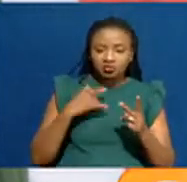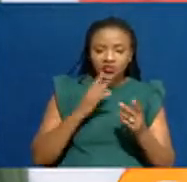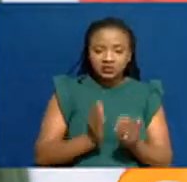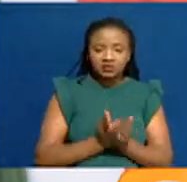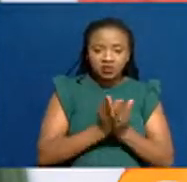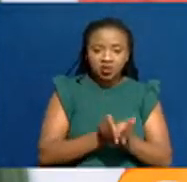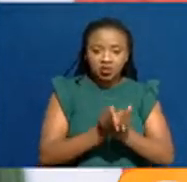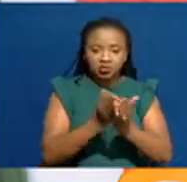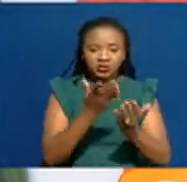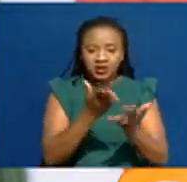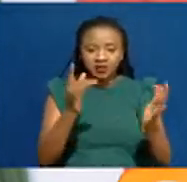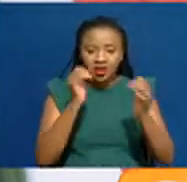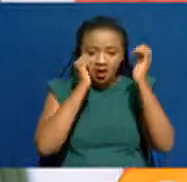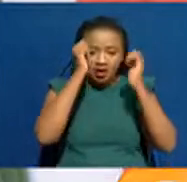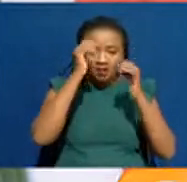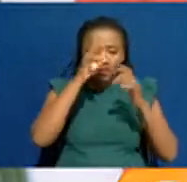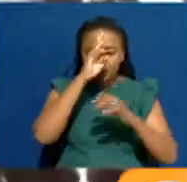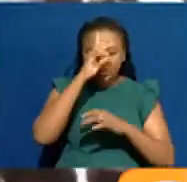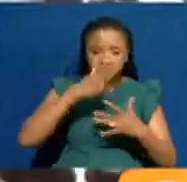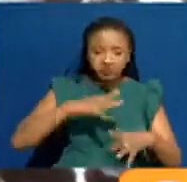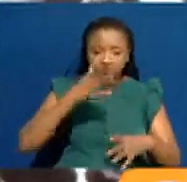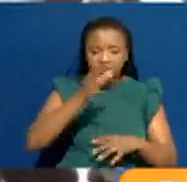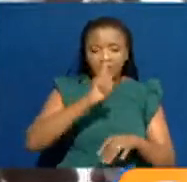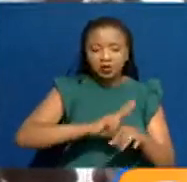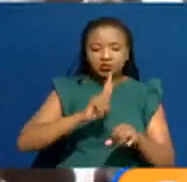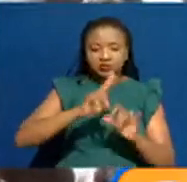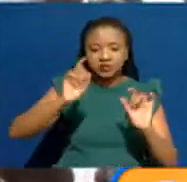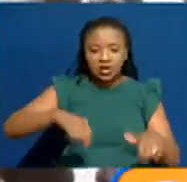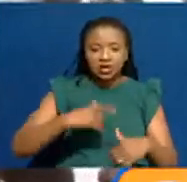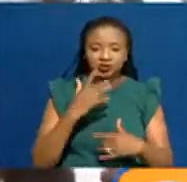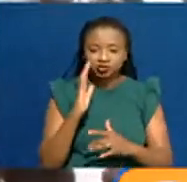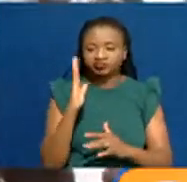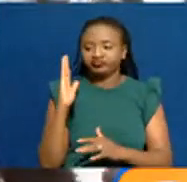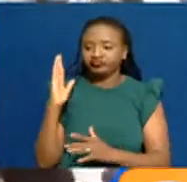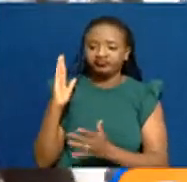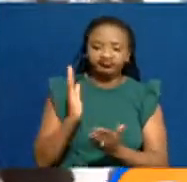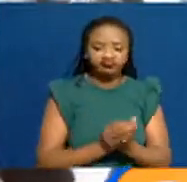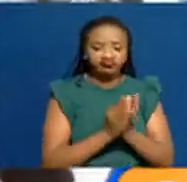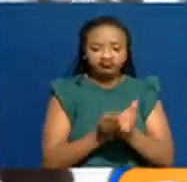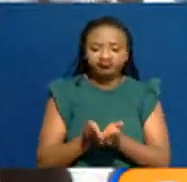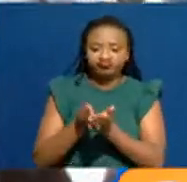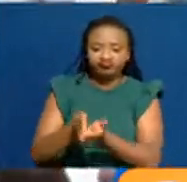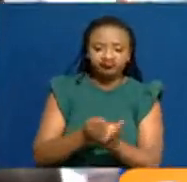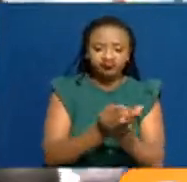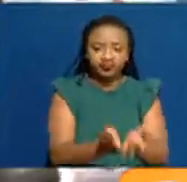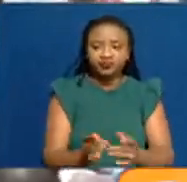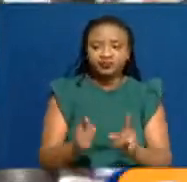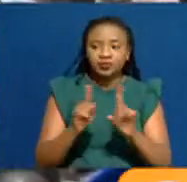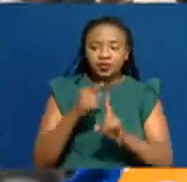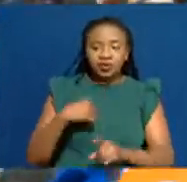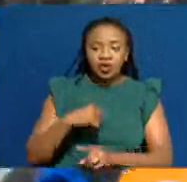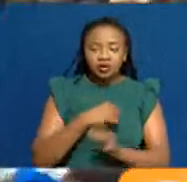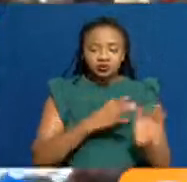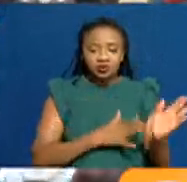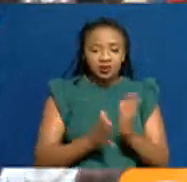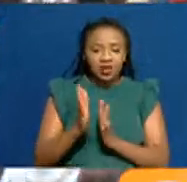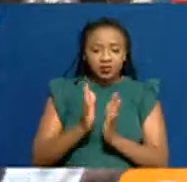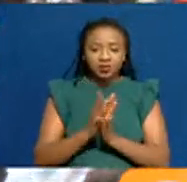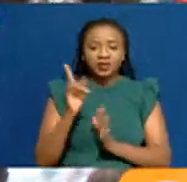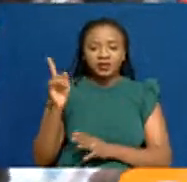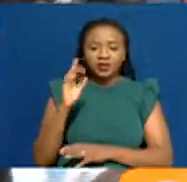ambazo askari wetu watatumia. We planned with His Excellency the President in the Busia